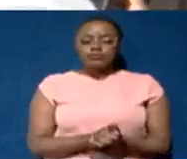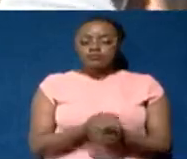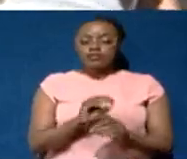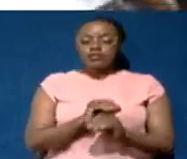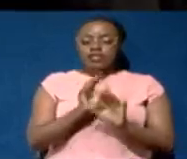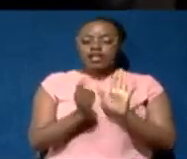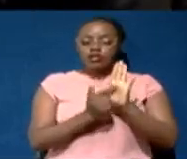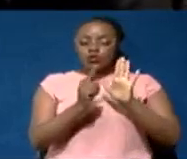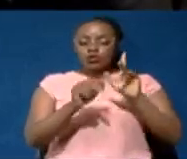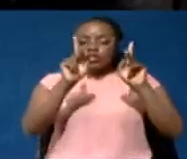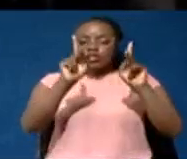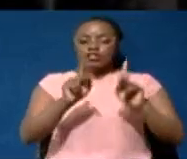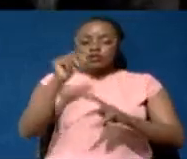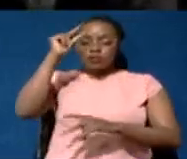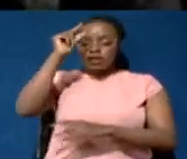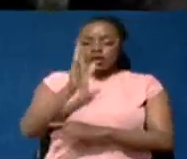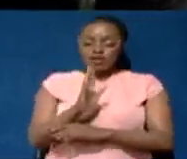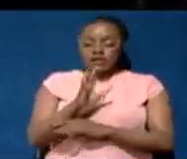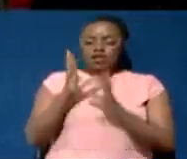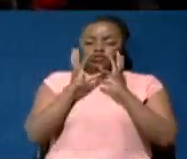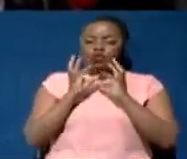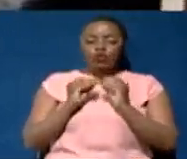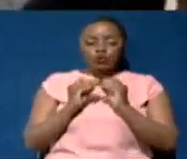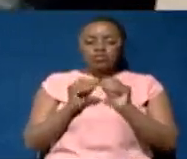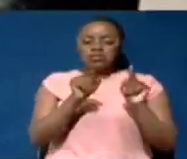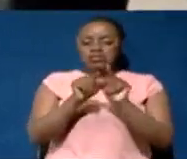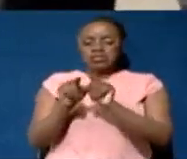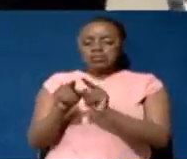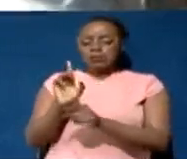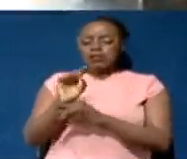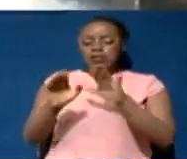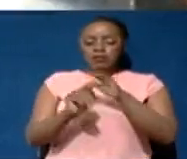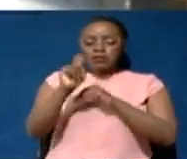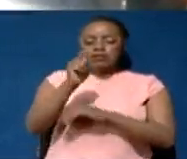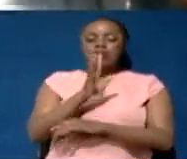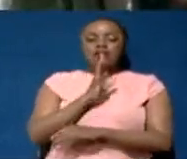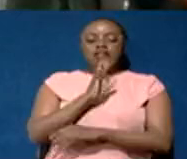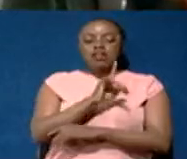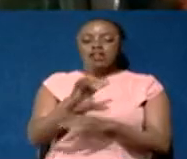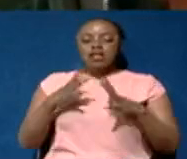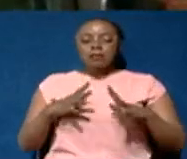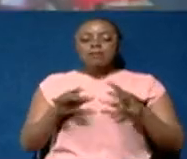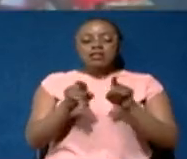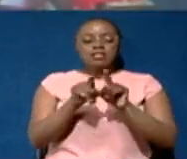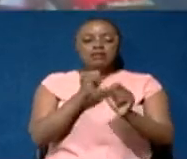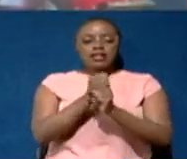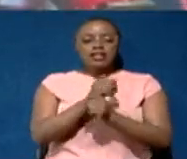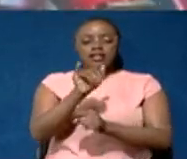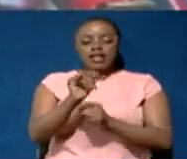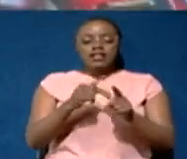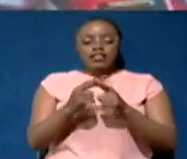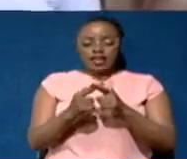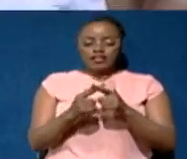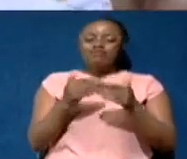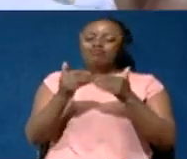clearly indicated that Kisumu Governor Professor Anyang' Nyong'o as well as the DP would address the nation, and they did, before the